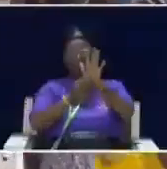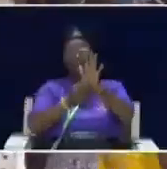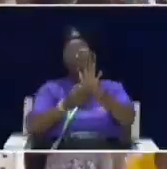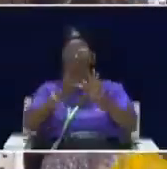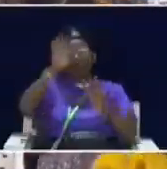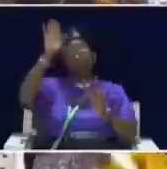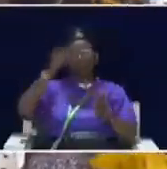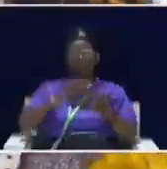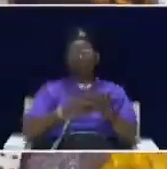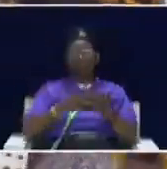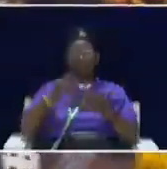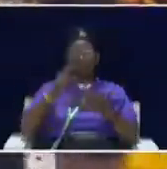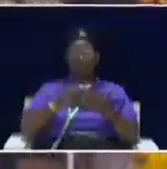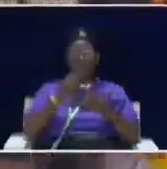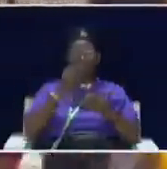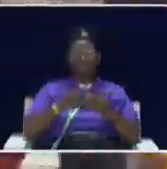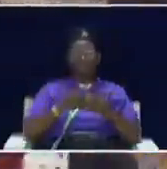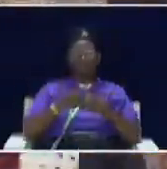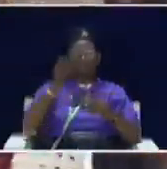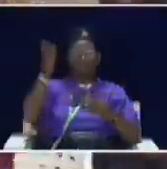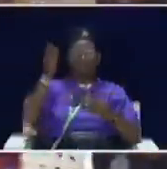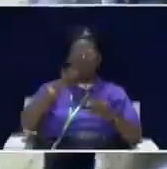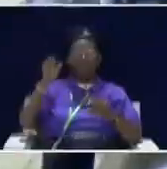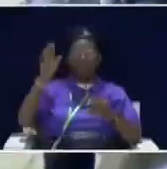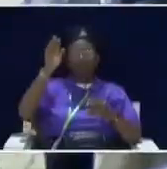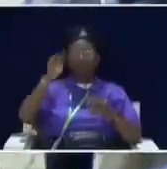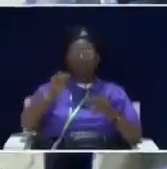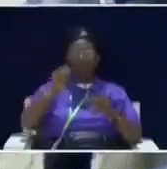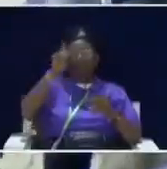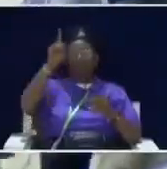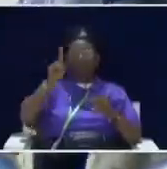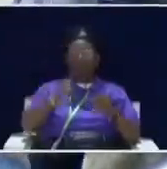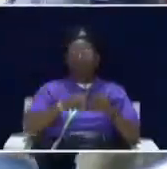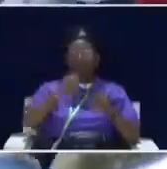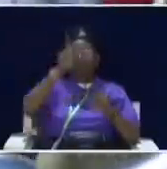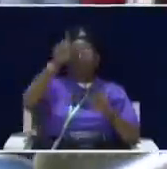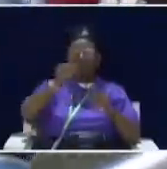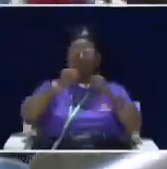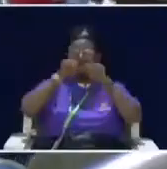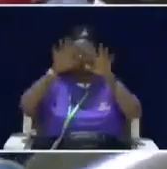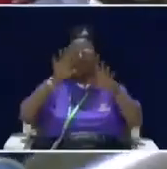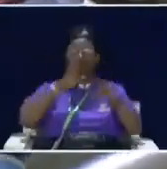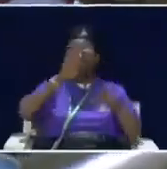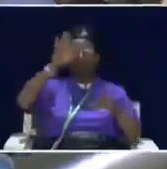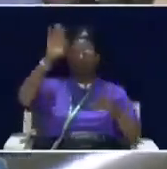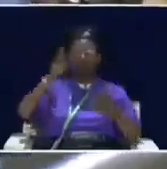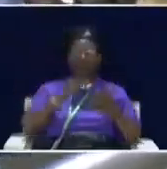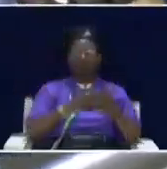There's no one like you. Blessed be your holy name, Lord.